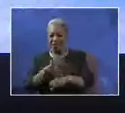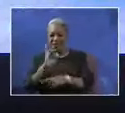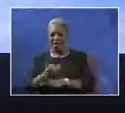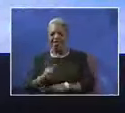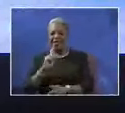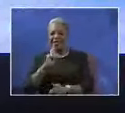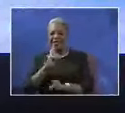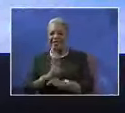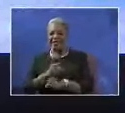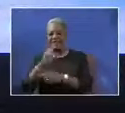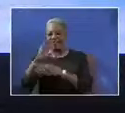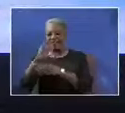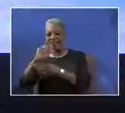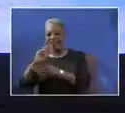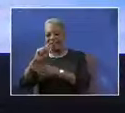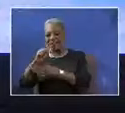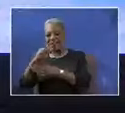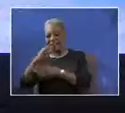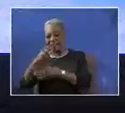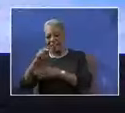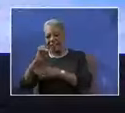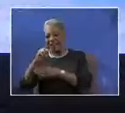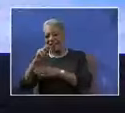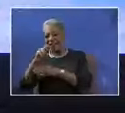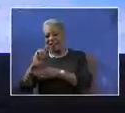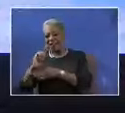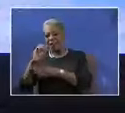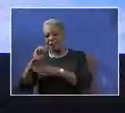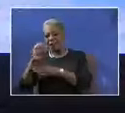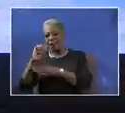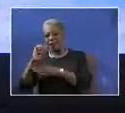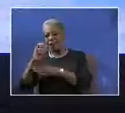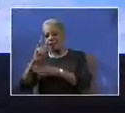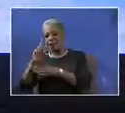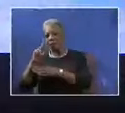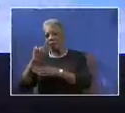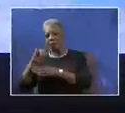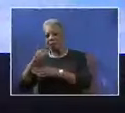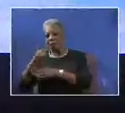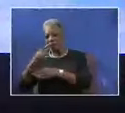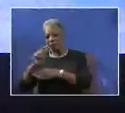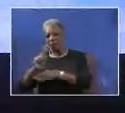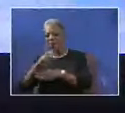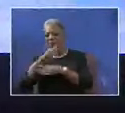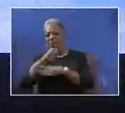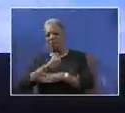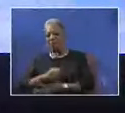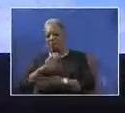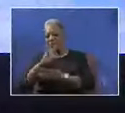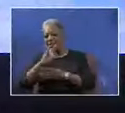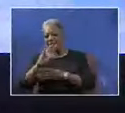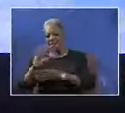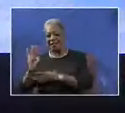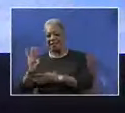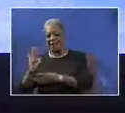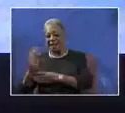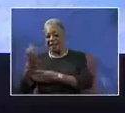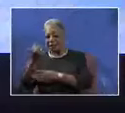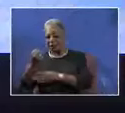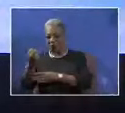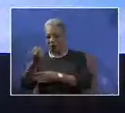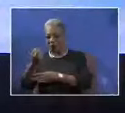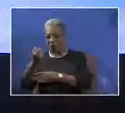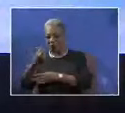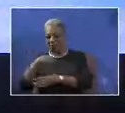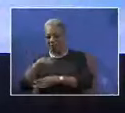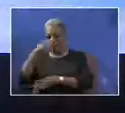Catherine Seawright, who will turn 79 years old on Tuesday. God bless you. Boy, Brother Seawright sure is